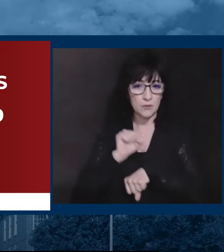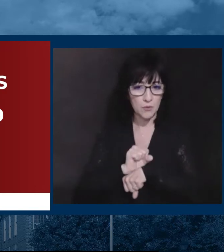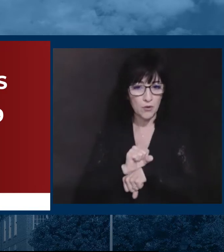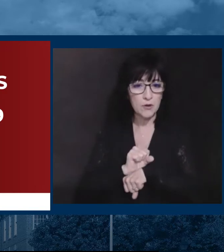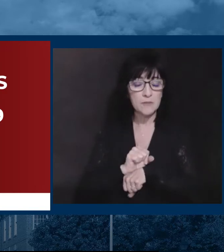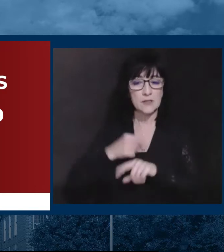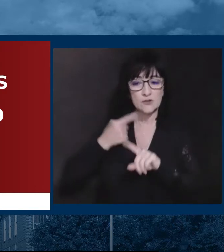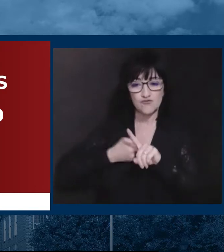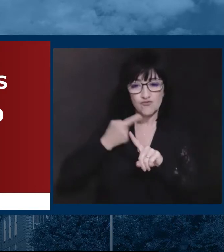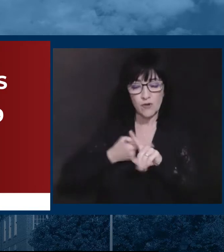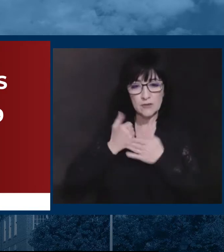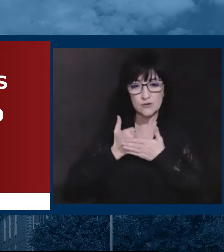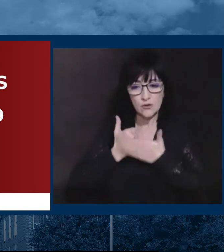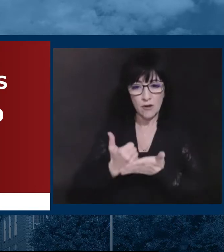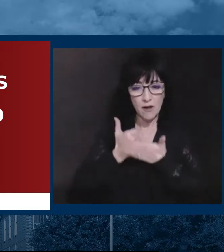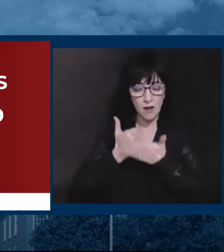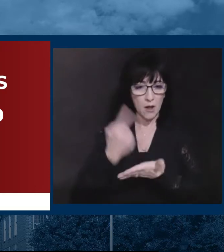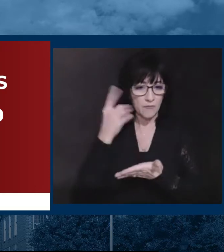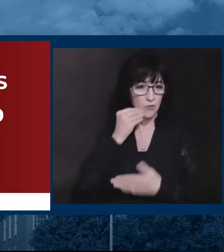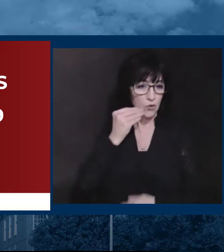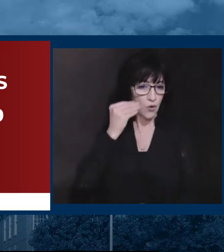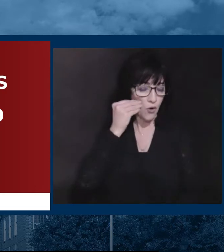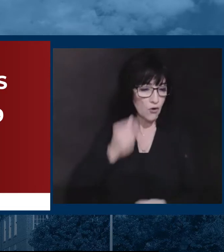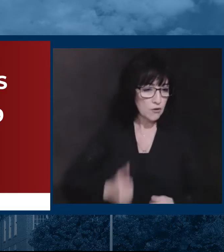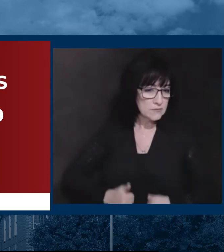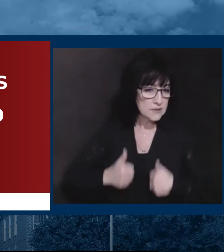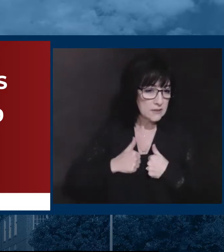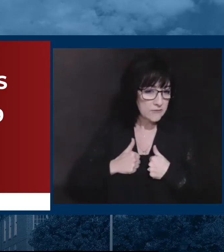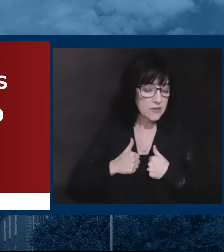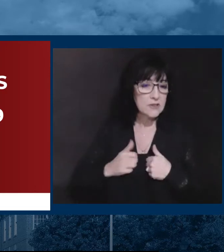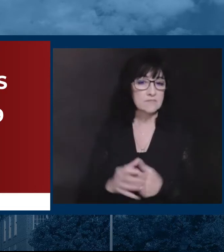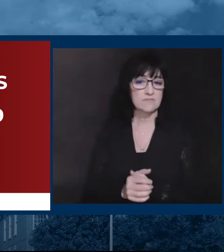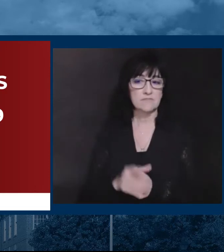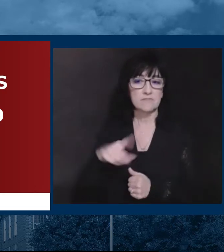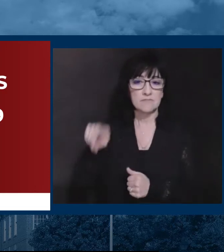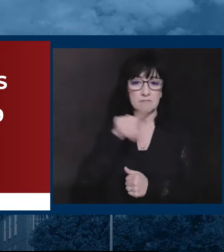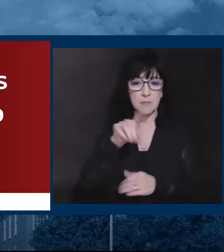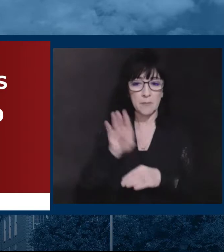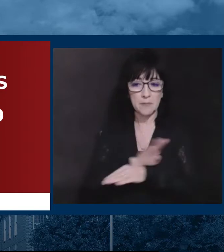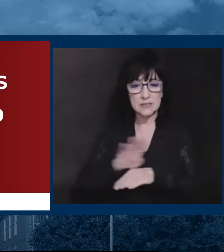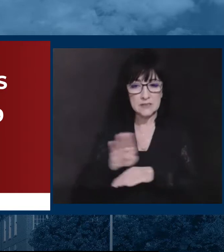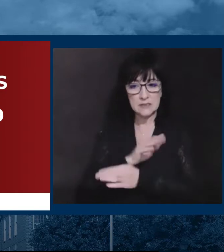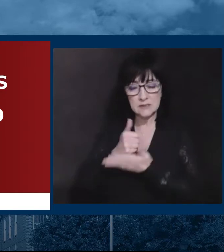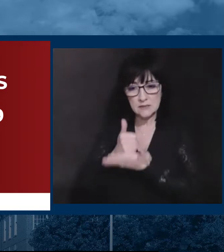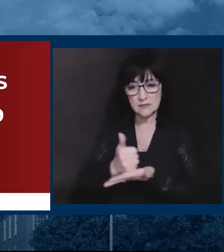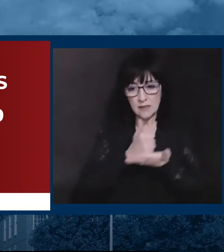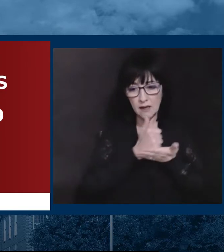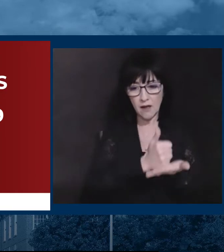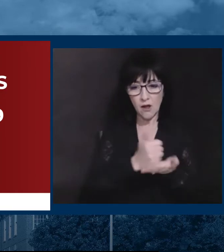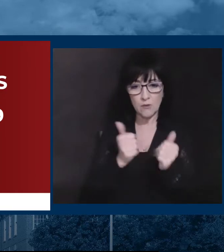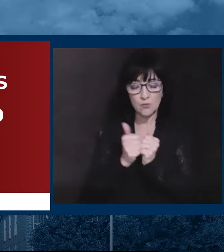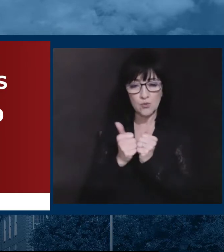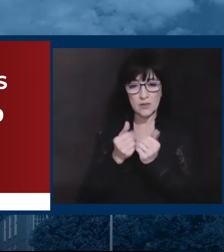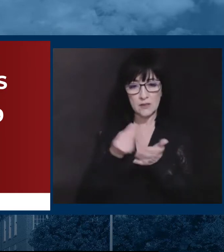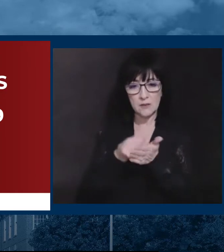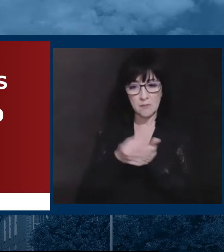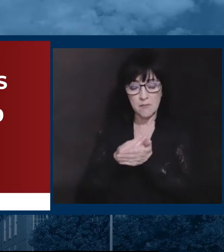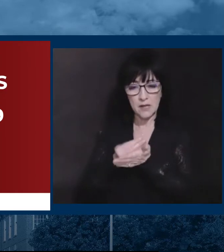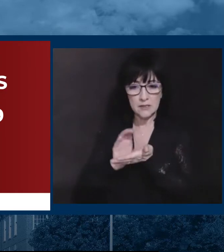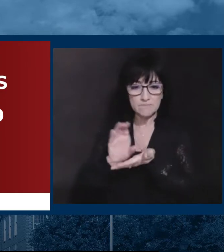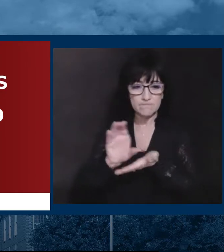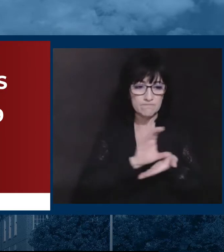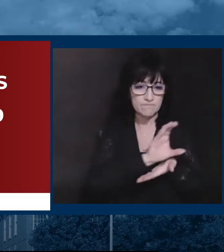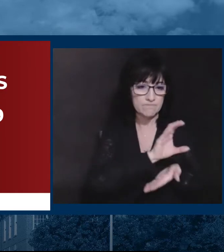rental assistance and small business assistance, in testing and contact tracing on public health